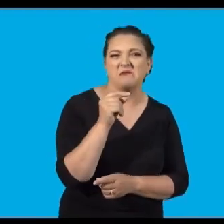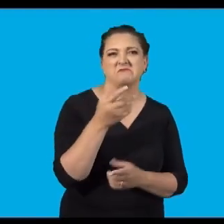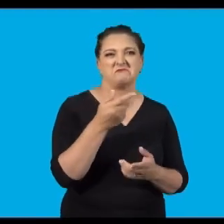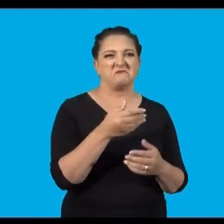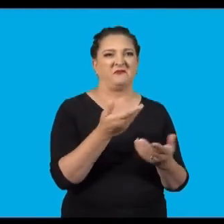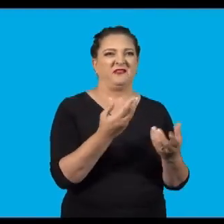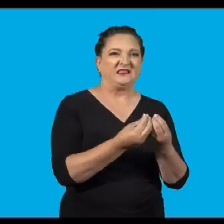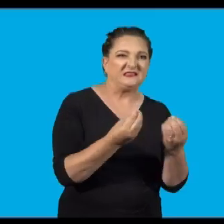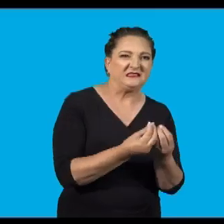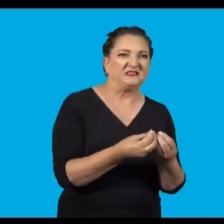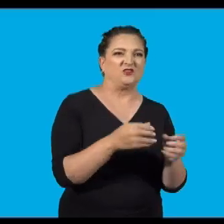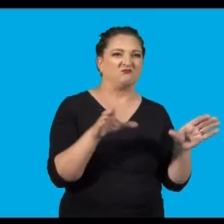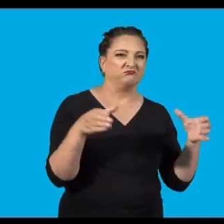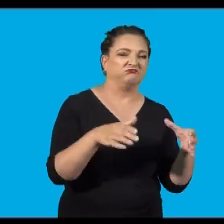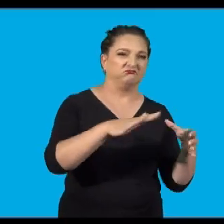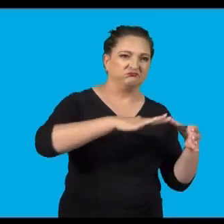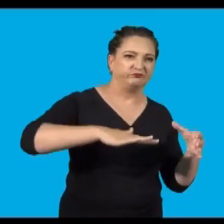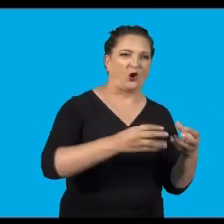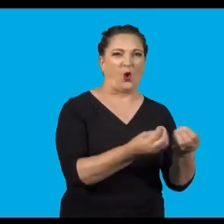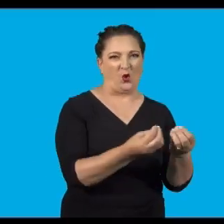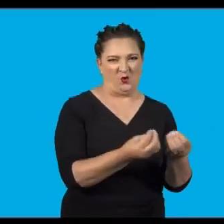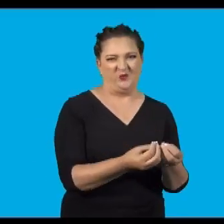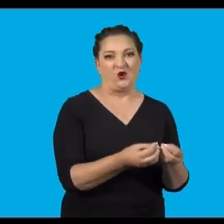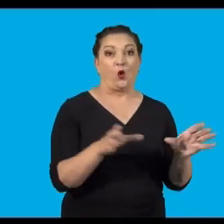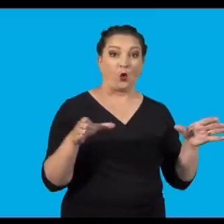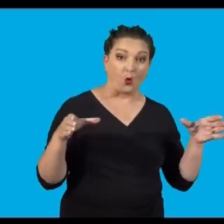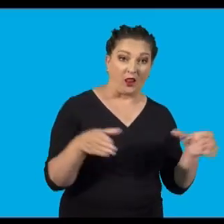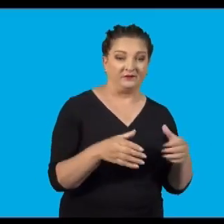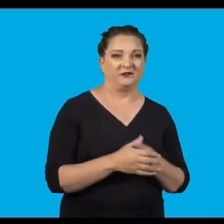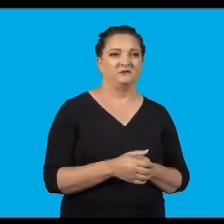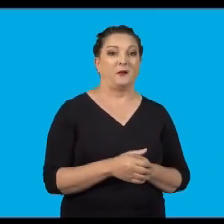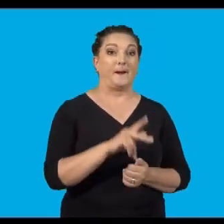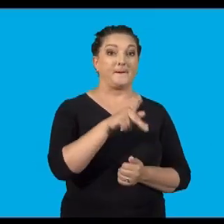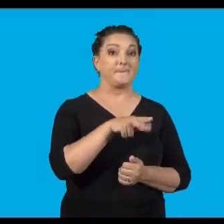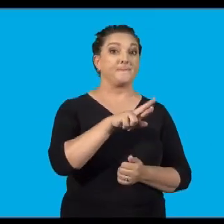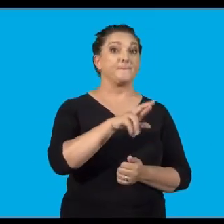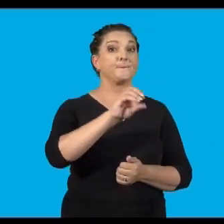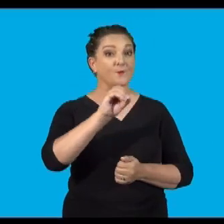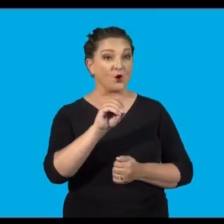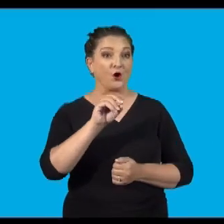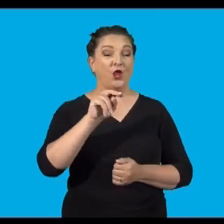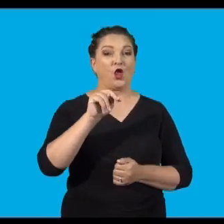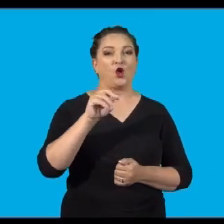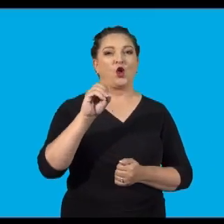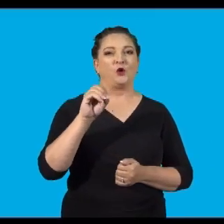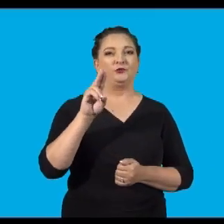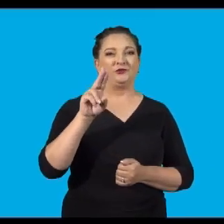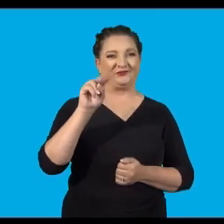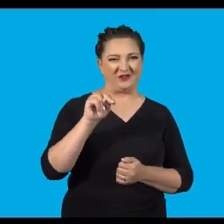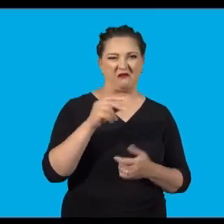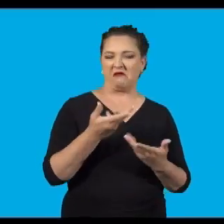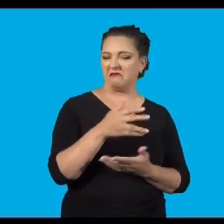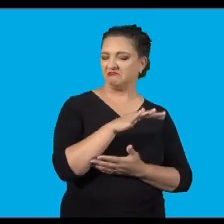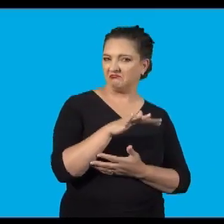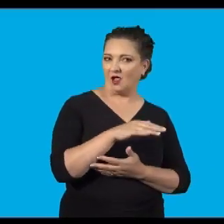proper noun, common, abstract, or collective noun, all right, naming words. Pronouns replaces the name of a person,